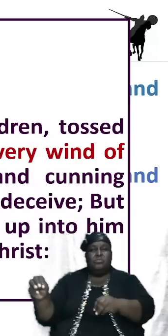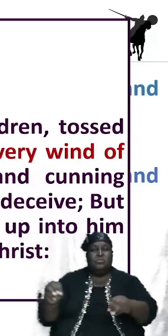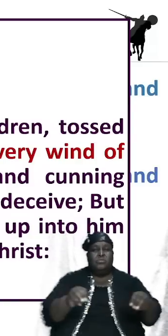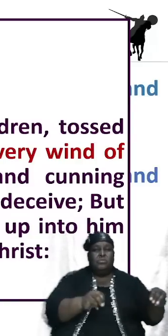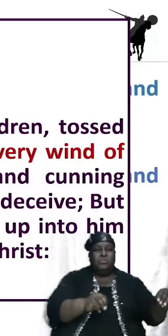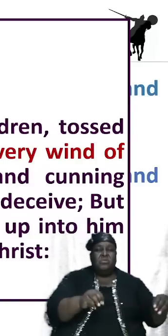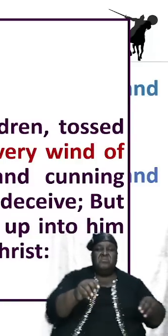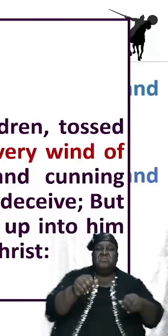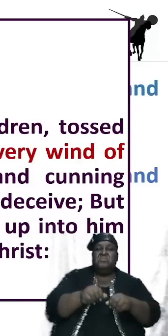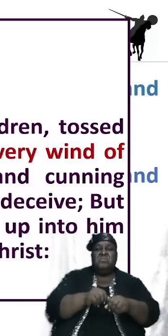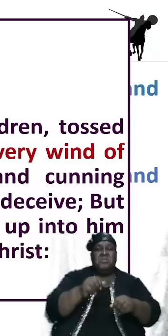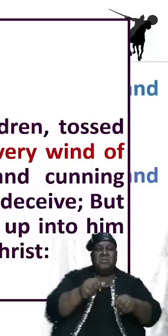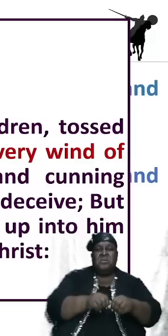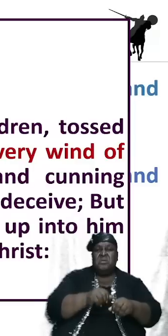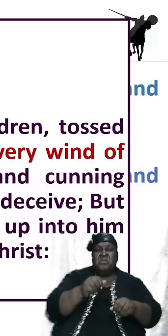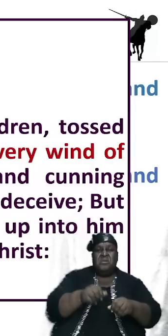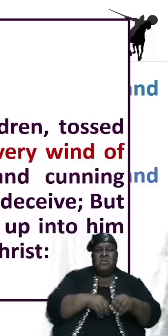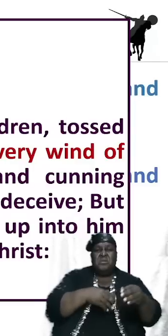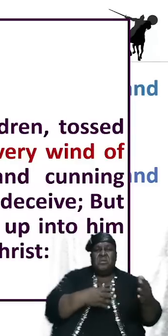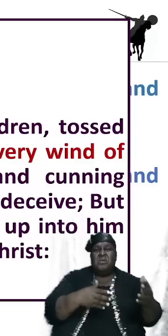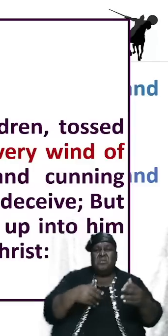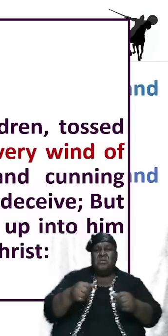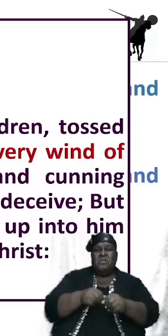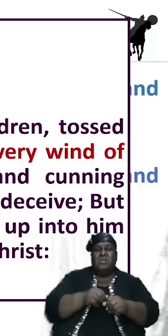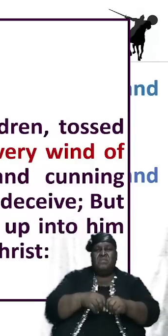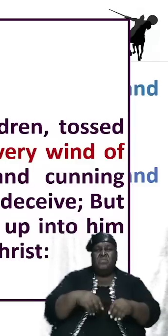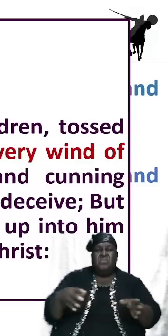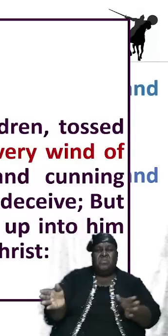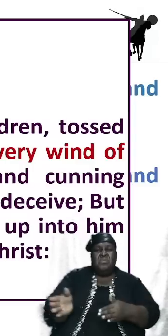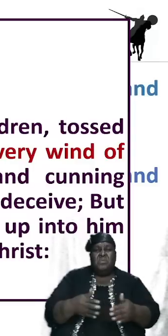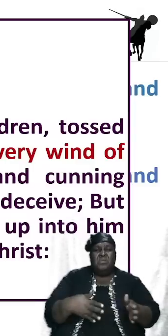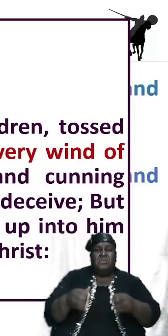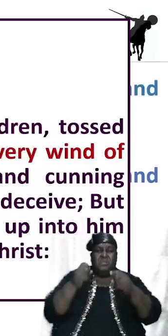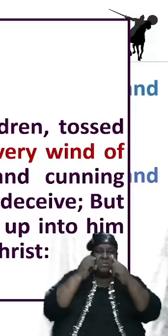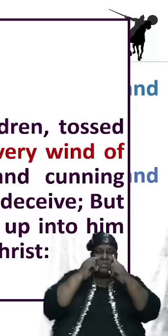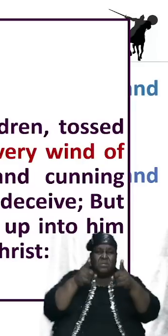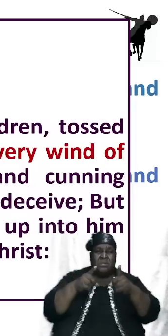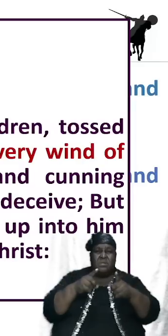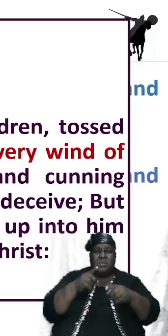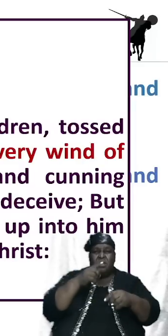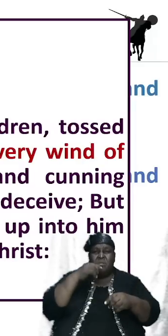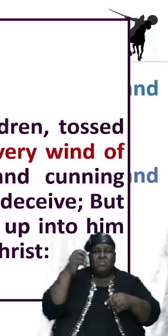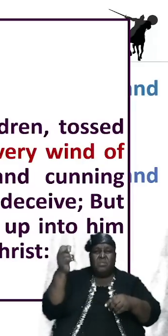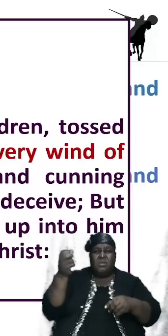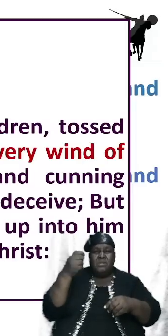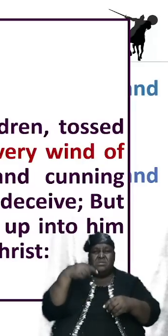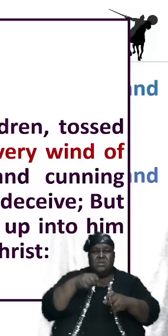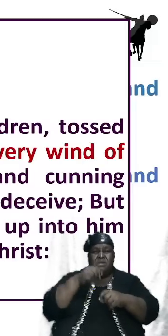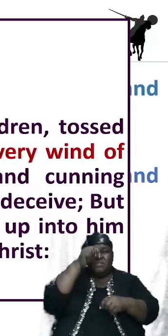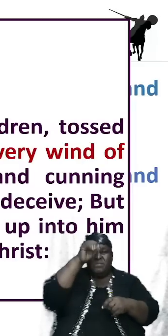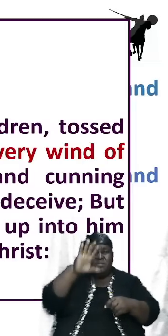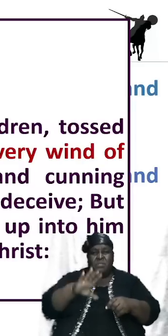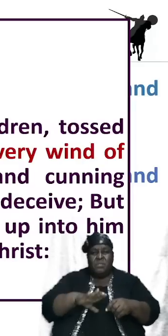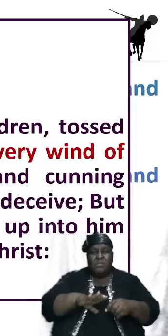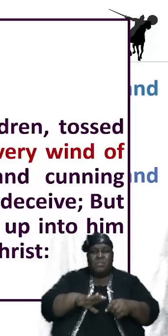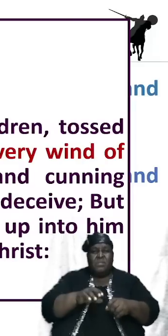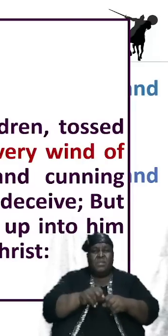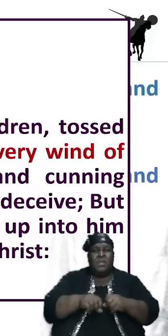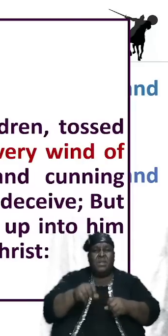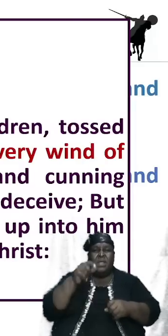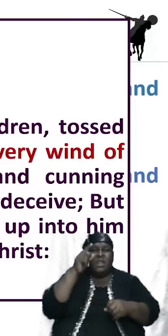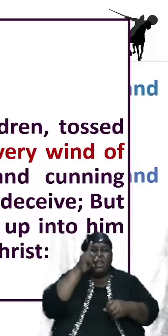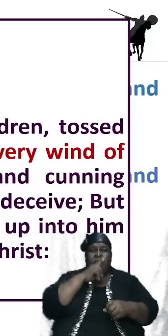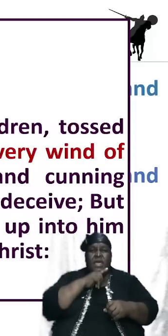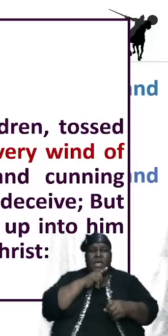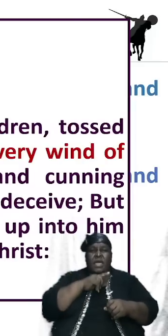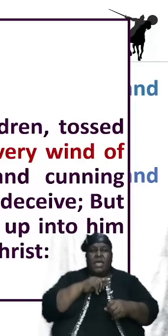with every and carried about with every wind of doctrine by the sleight of men and the cunning craftiness whereby they lie in